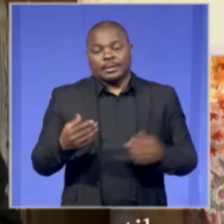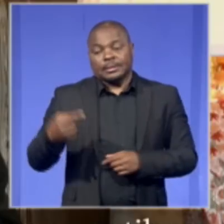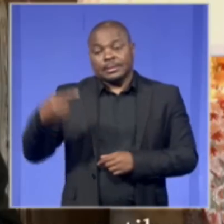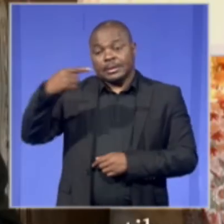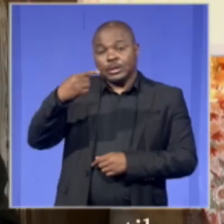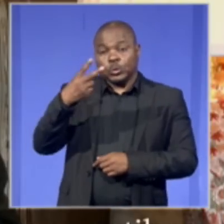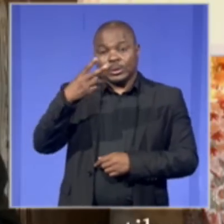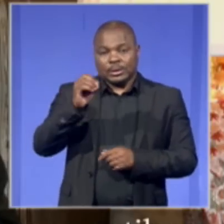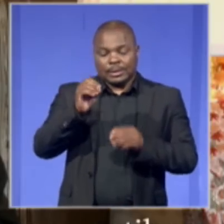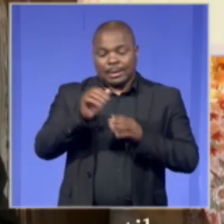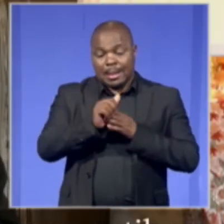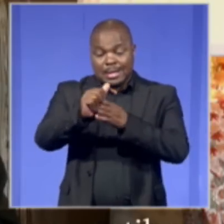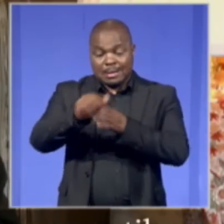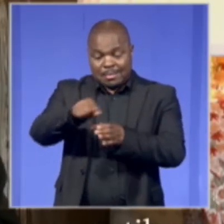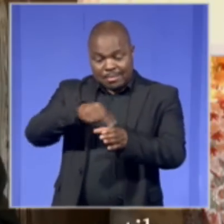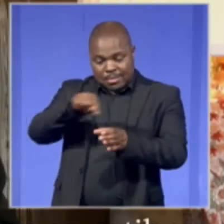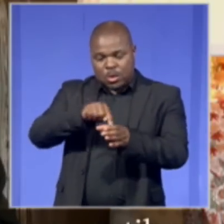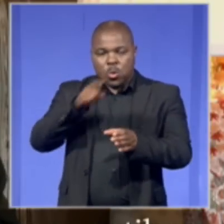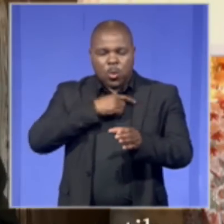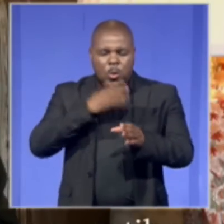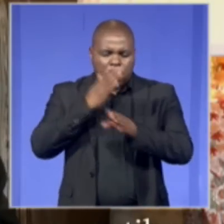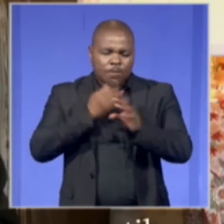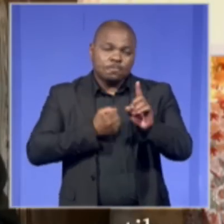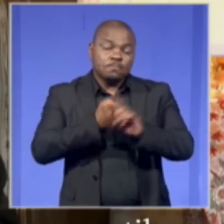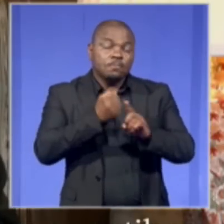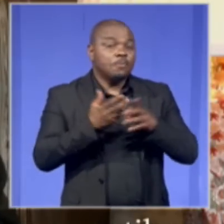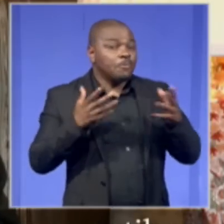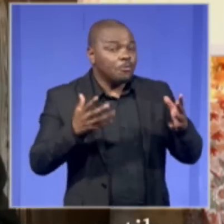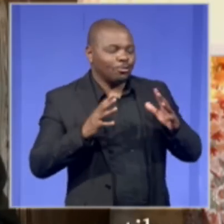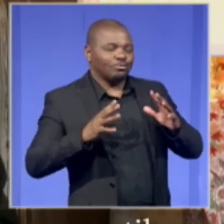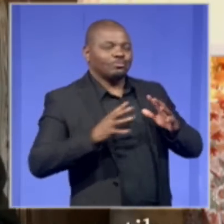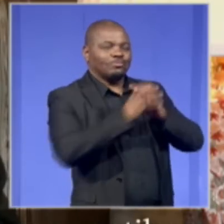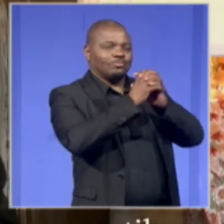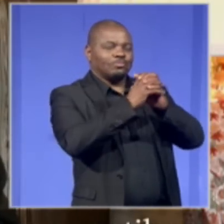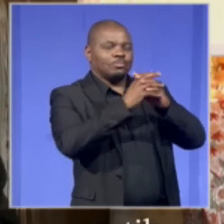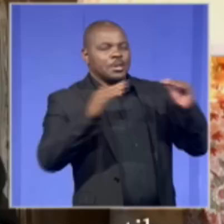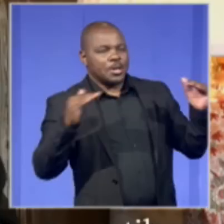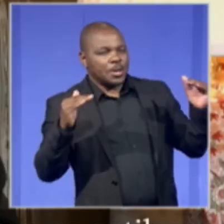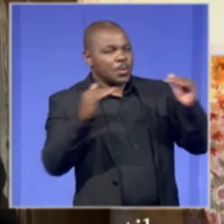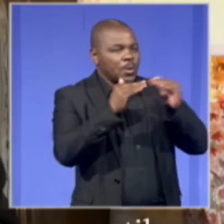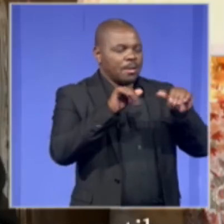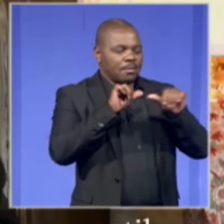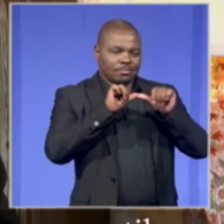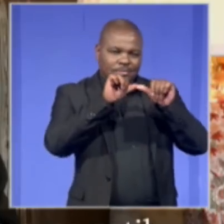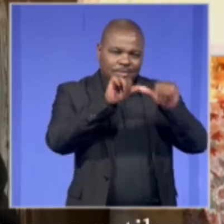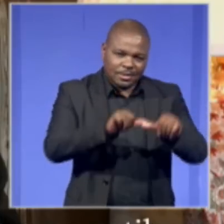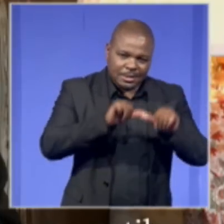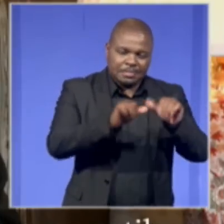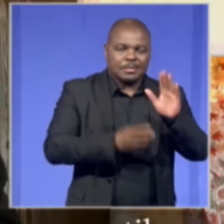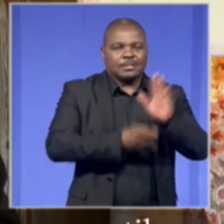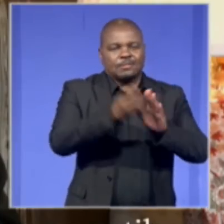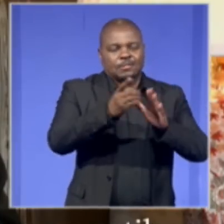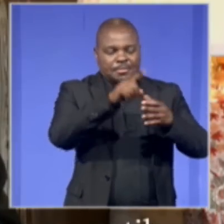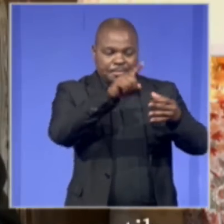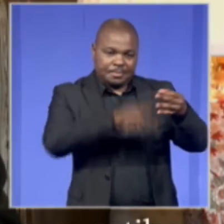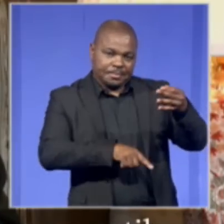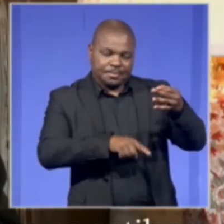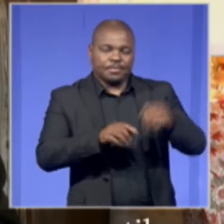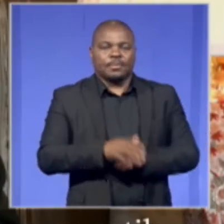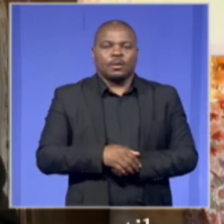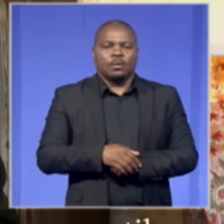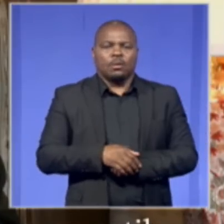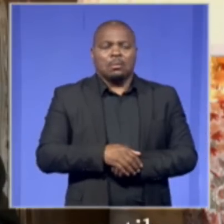G20, we will work for solidarity, equality, and sustainable development that will